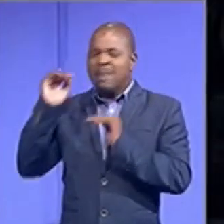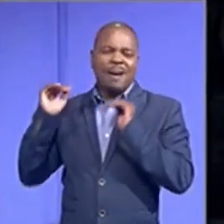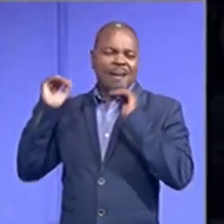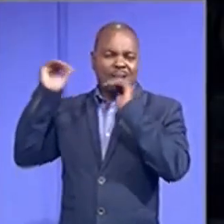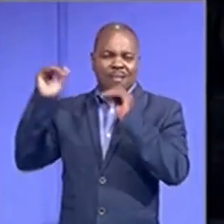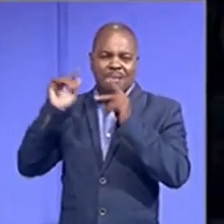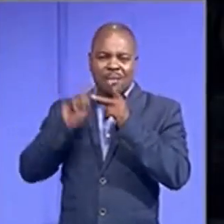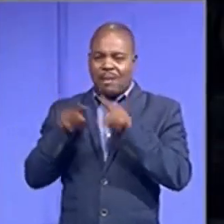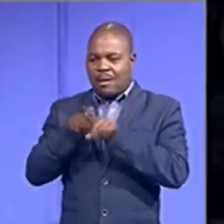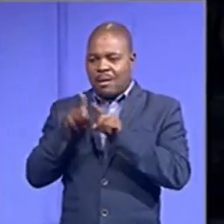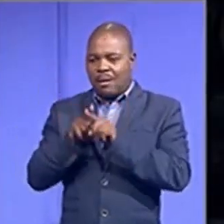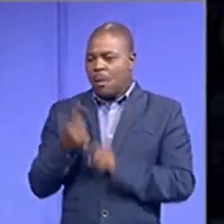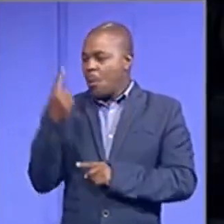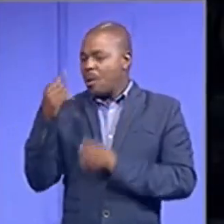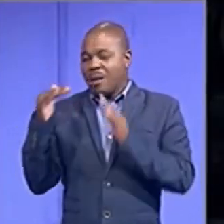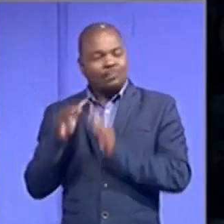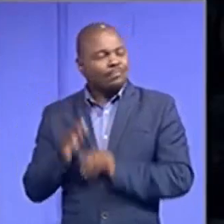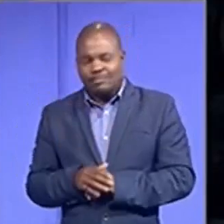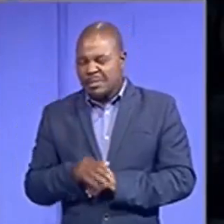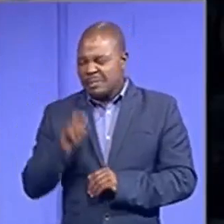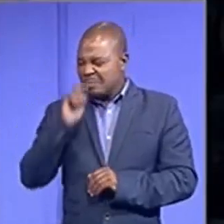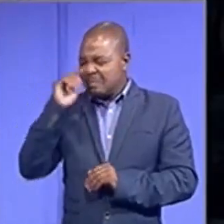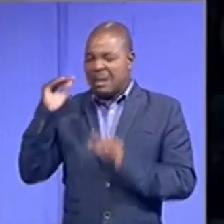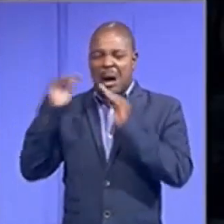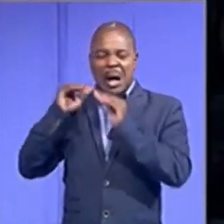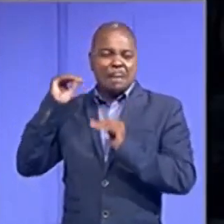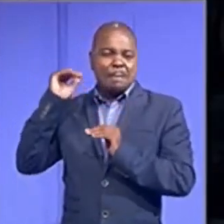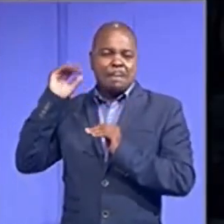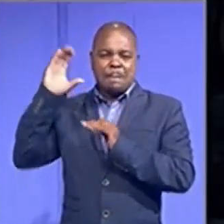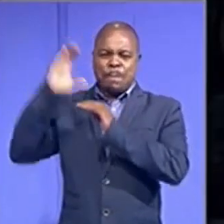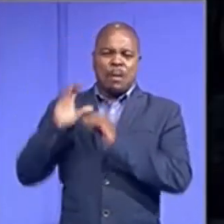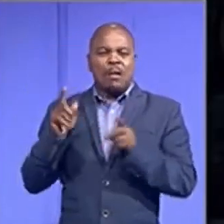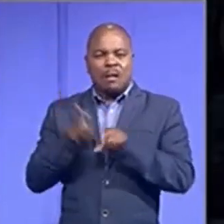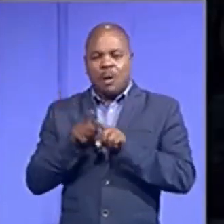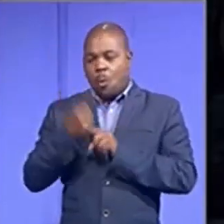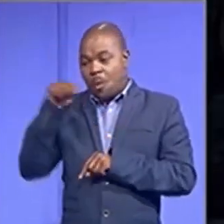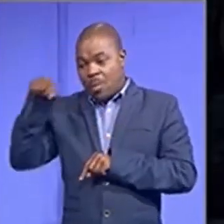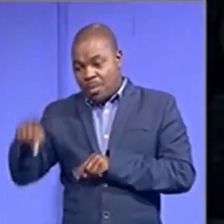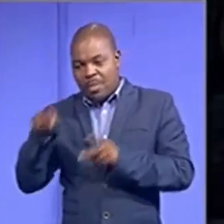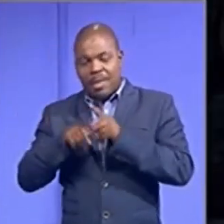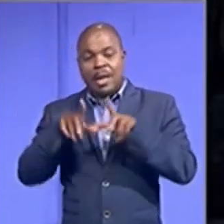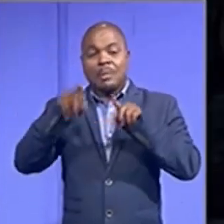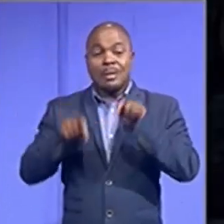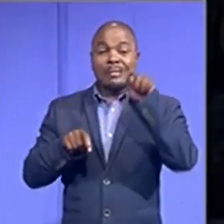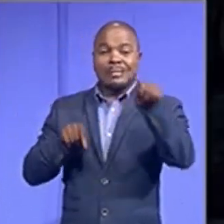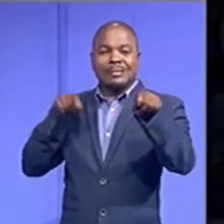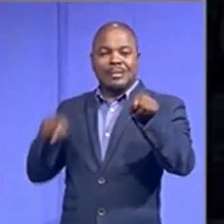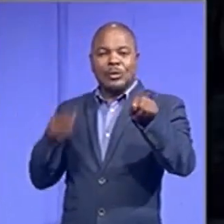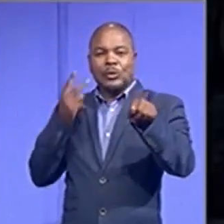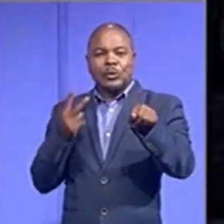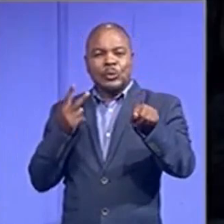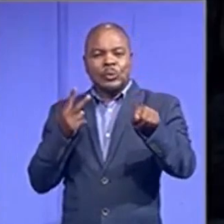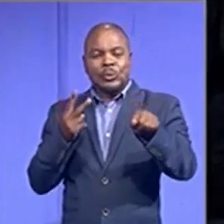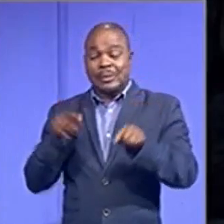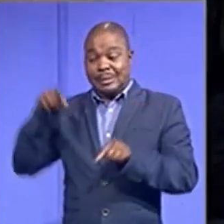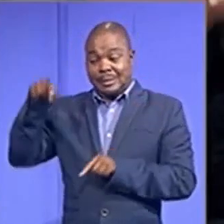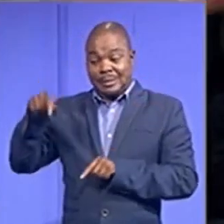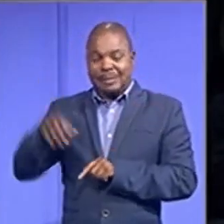have one mansion, they've got two. One here and one in Cape Town. In cabinet